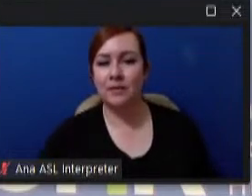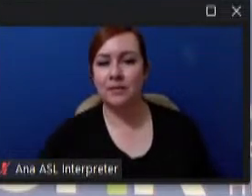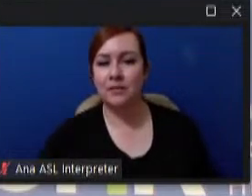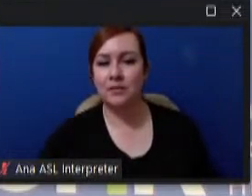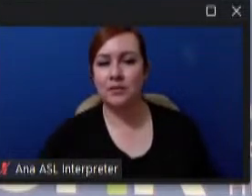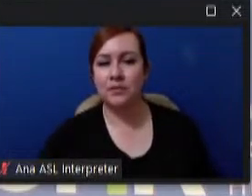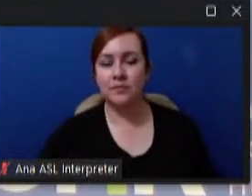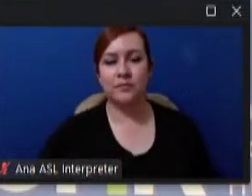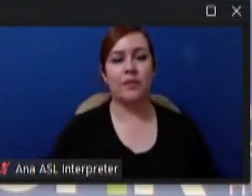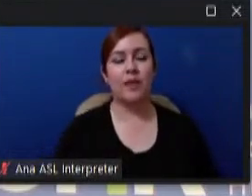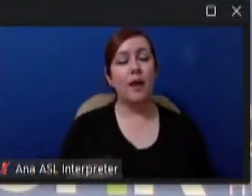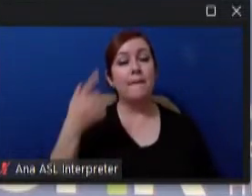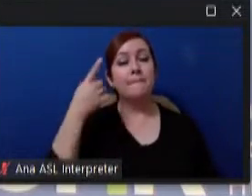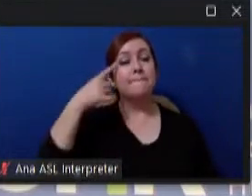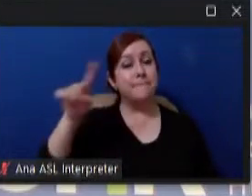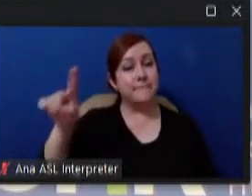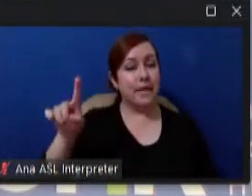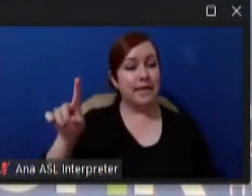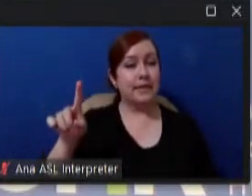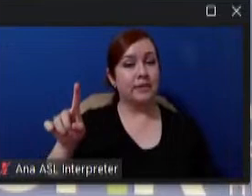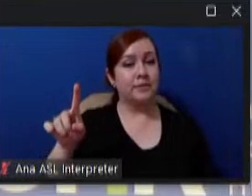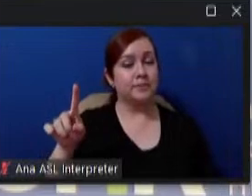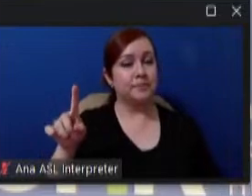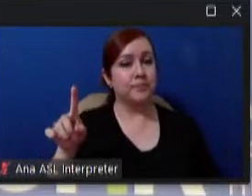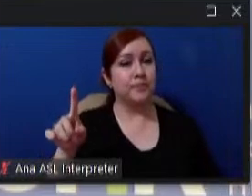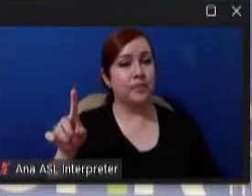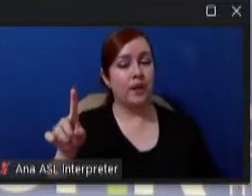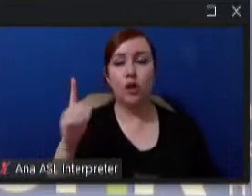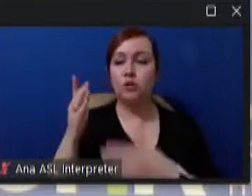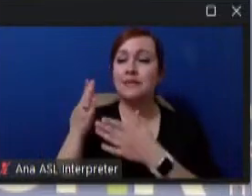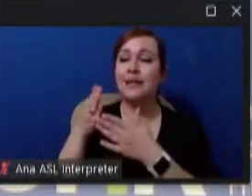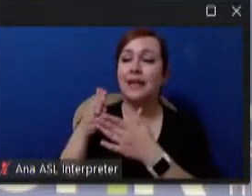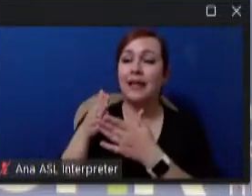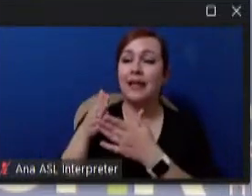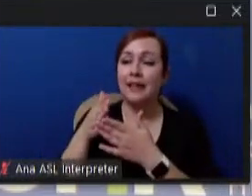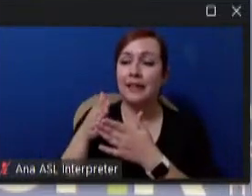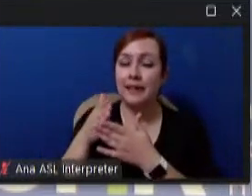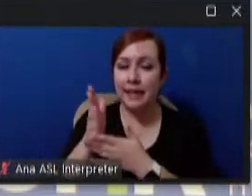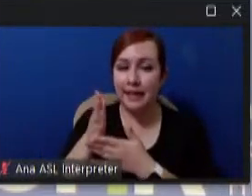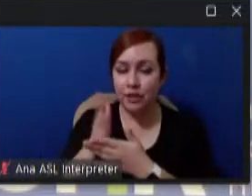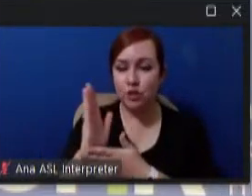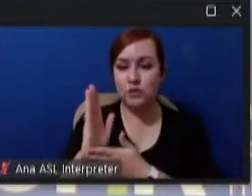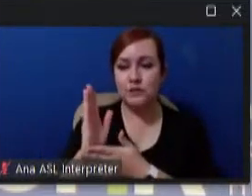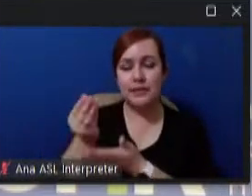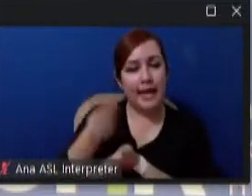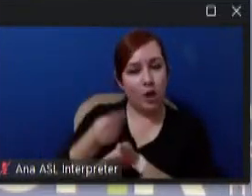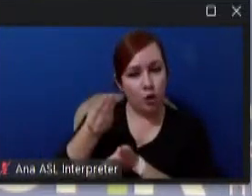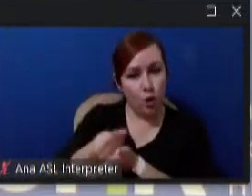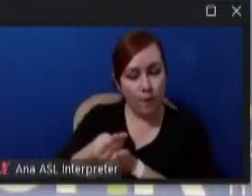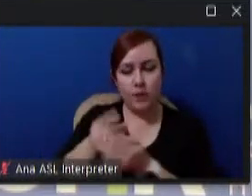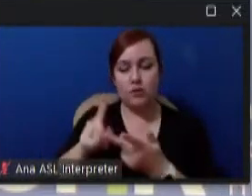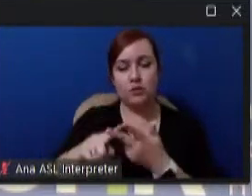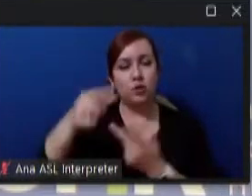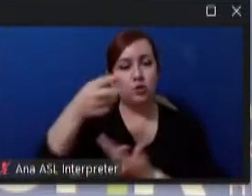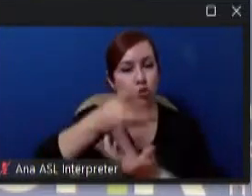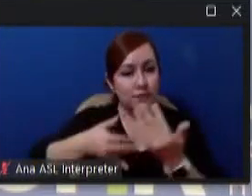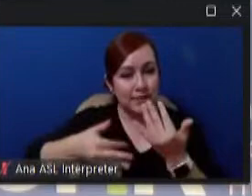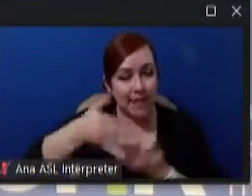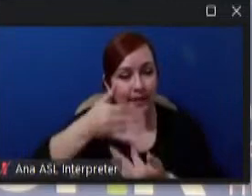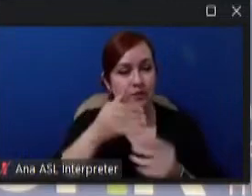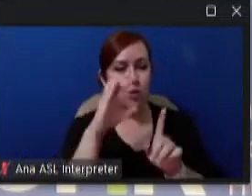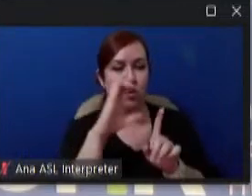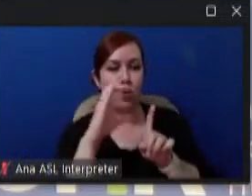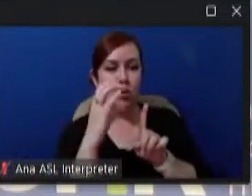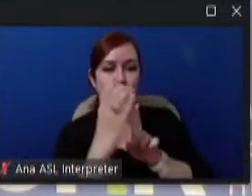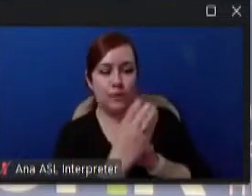appearing for the first time at a session of the Commission. He is a Special Rapporteur for